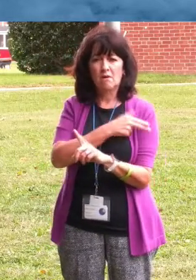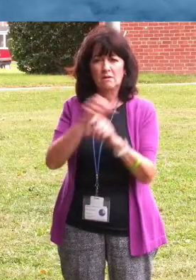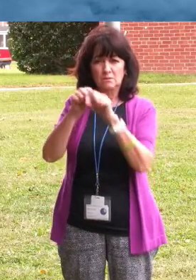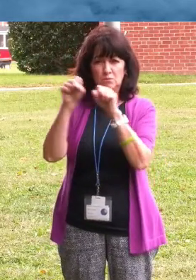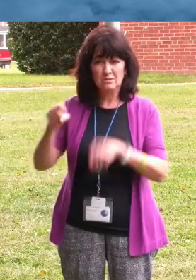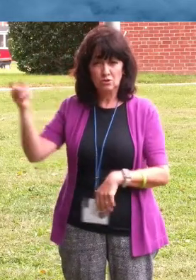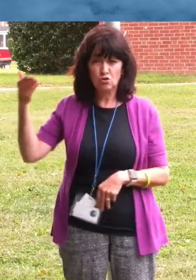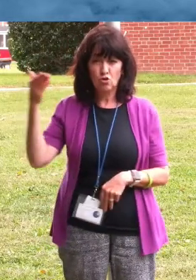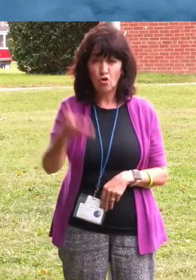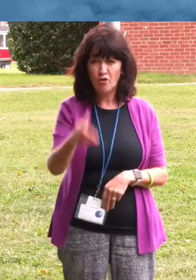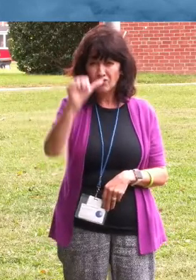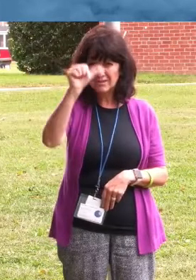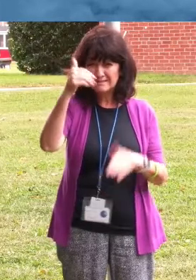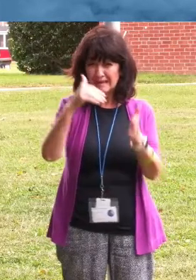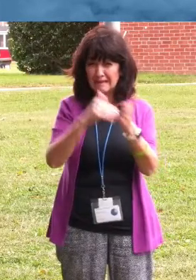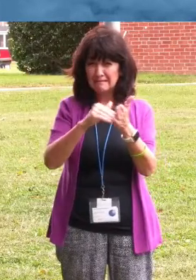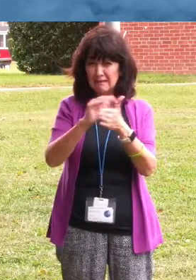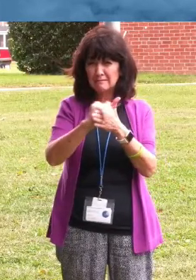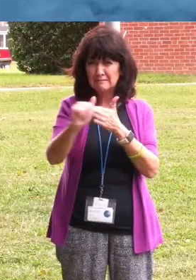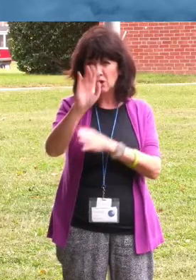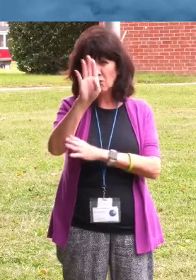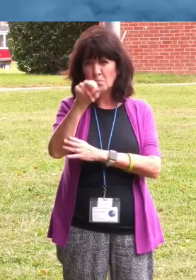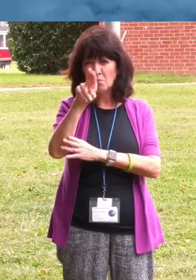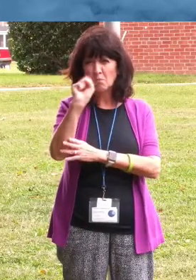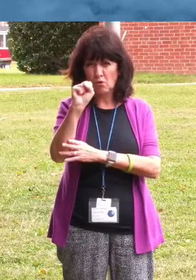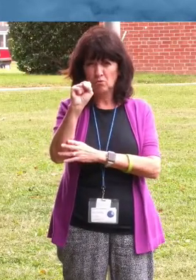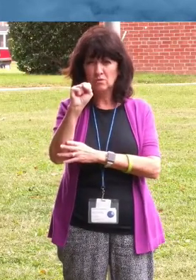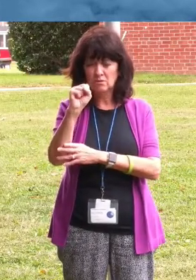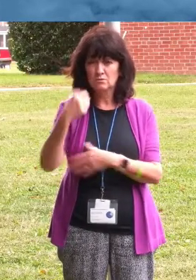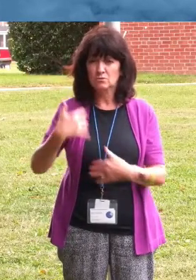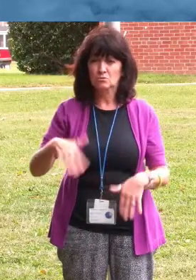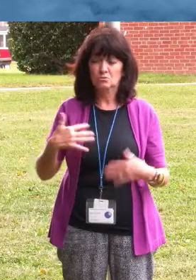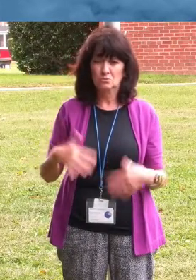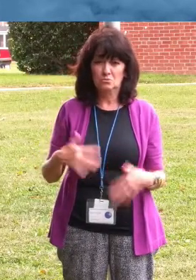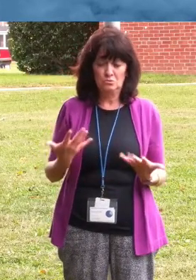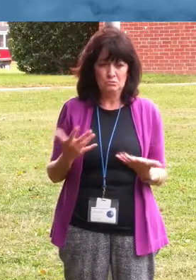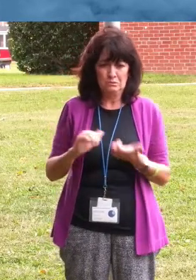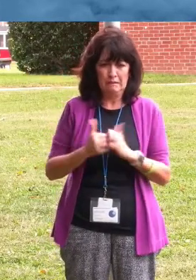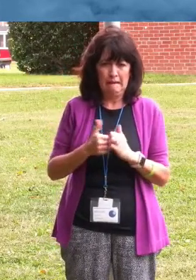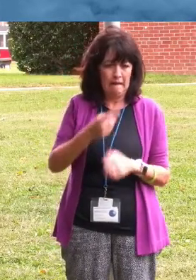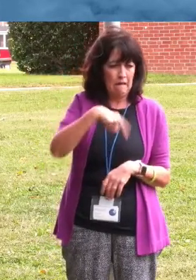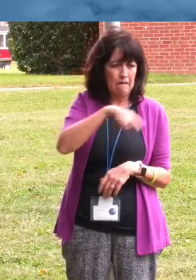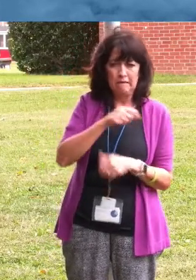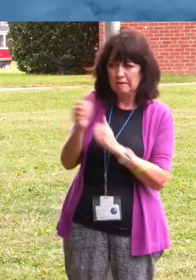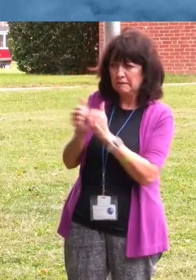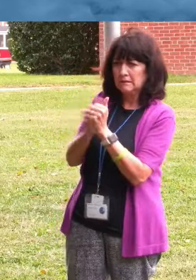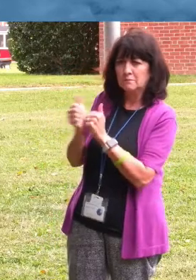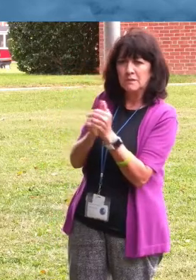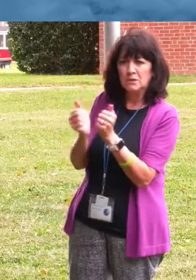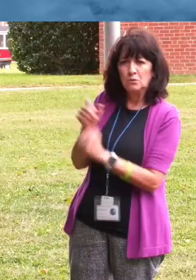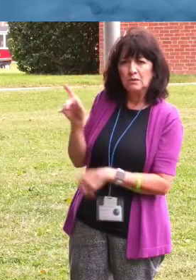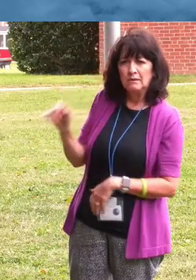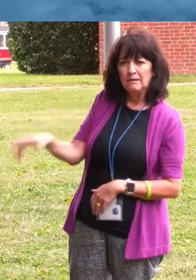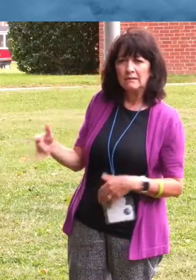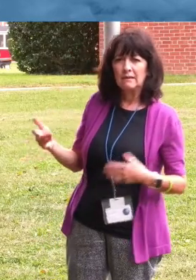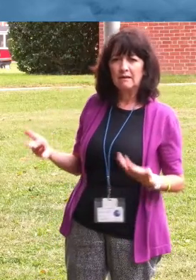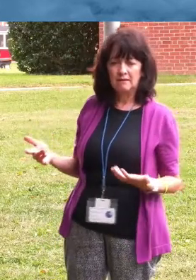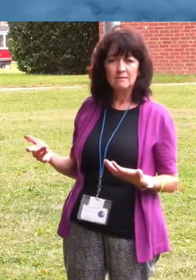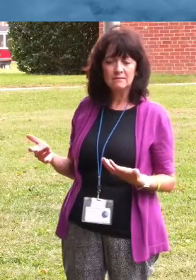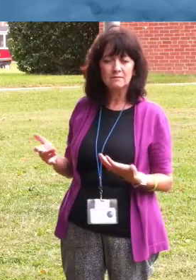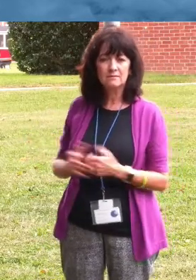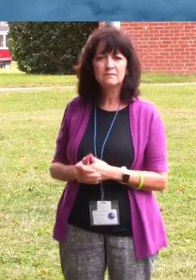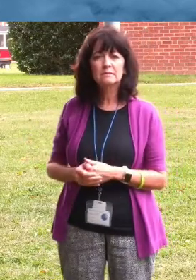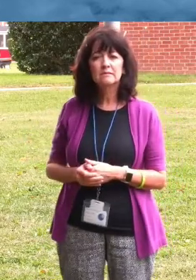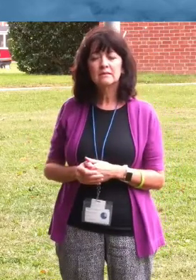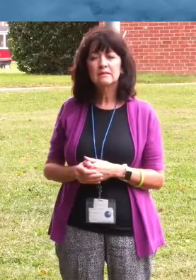offering $10,000 bonuses. That's pretty tough to compete with, but we're going to do our best. One way to